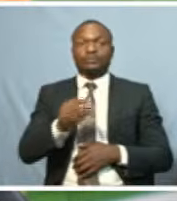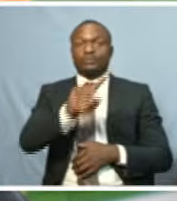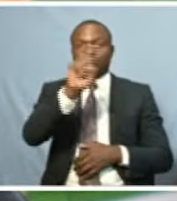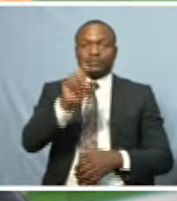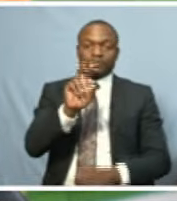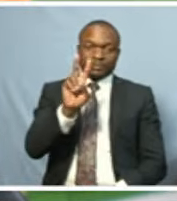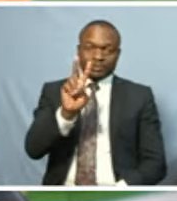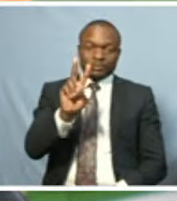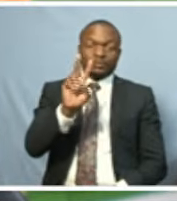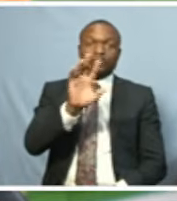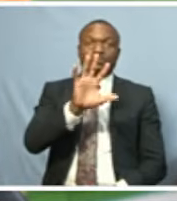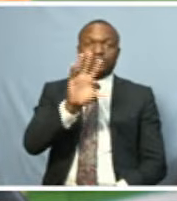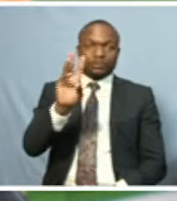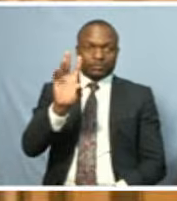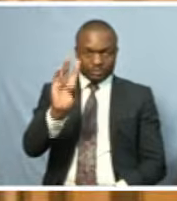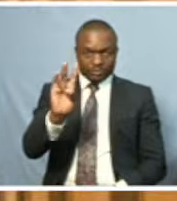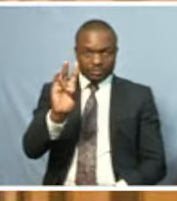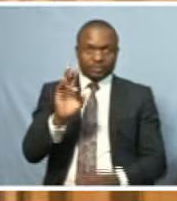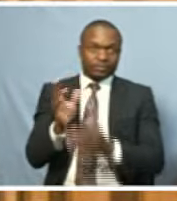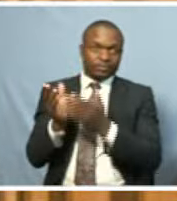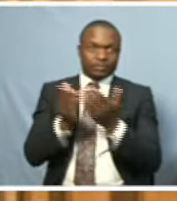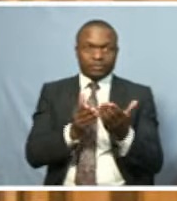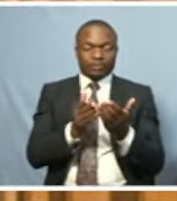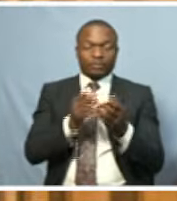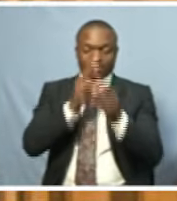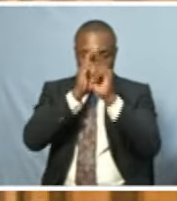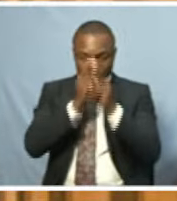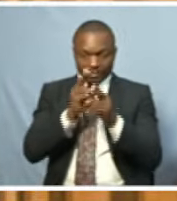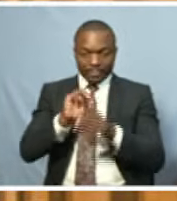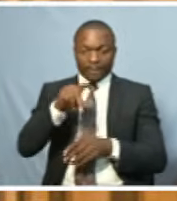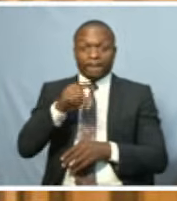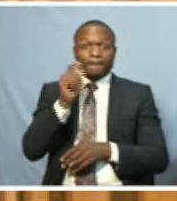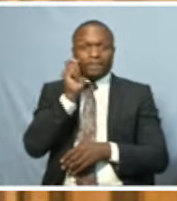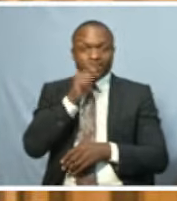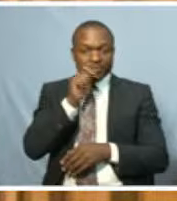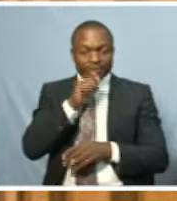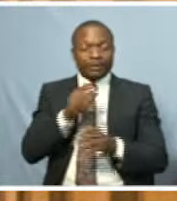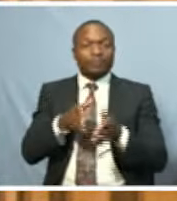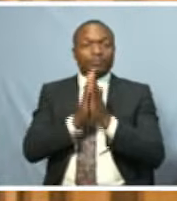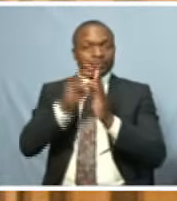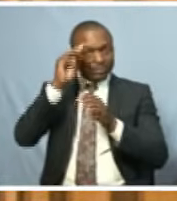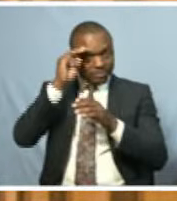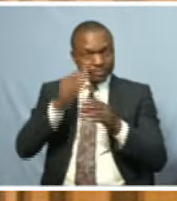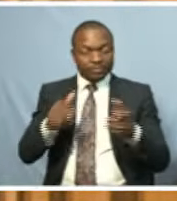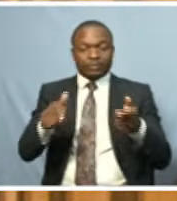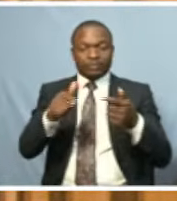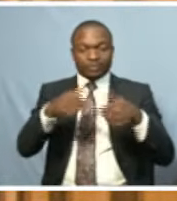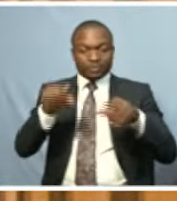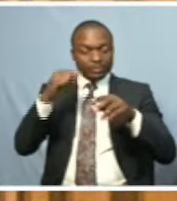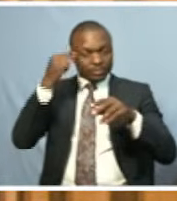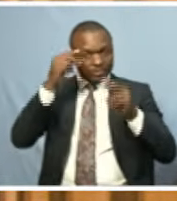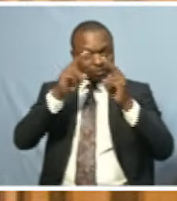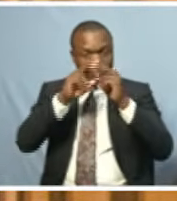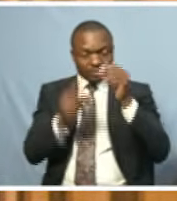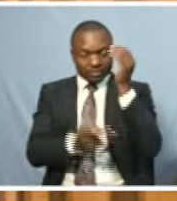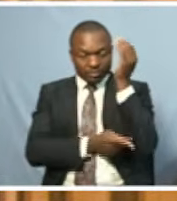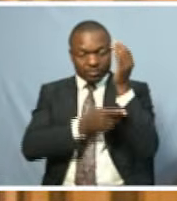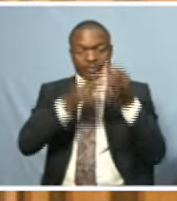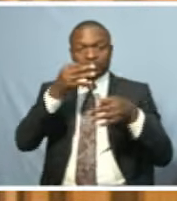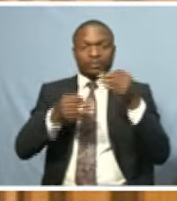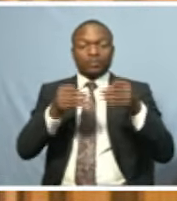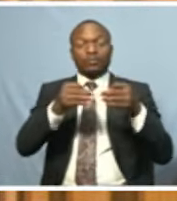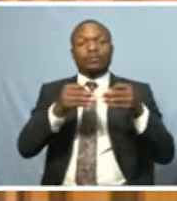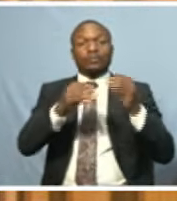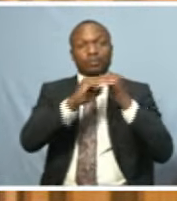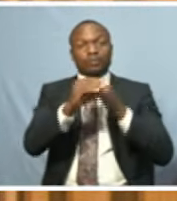Question 257 did come from Mr. Chinkuli of Kanyama. He did ask the Minister of Local Government and Rural Development whether phase 1